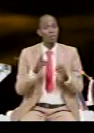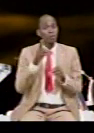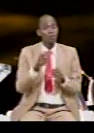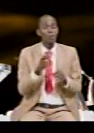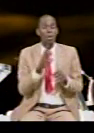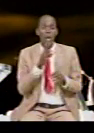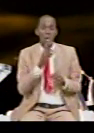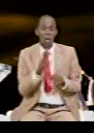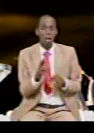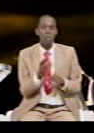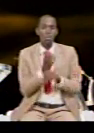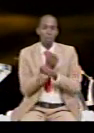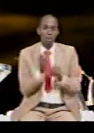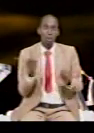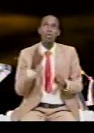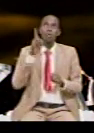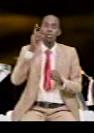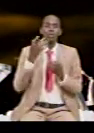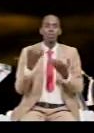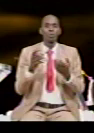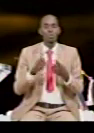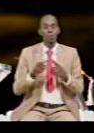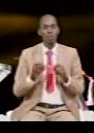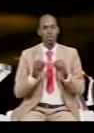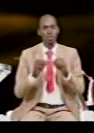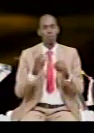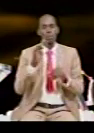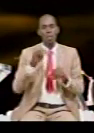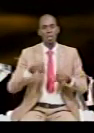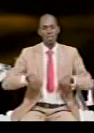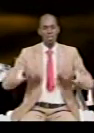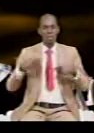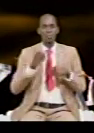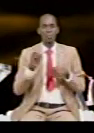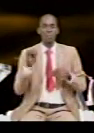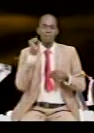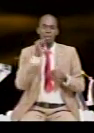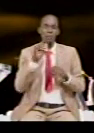sins as well as lukewarmness.